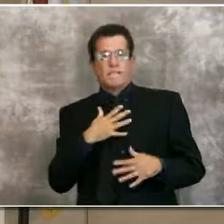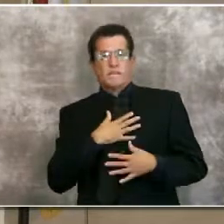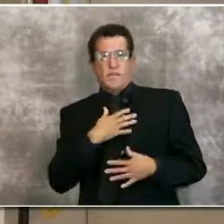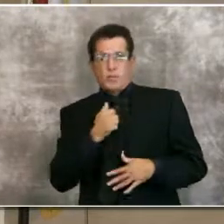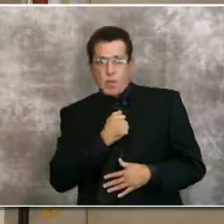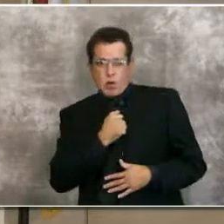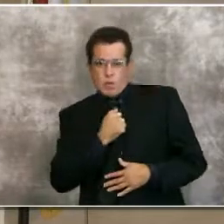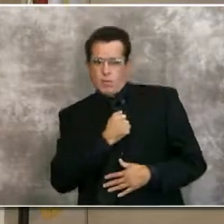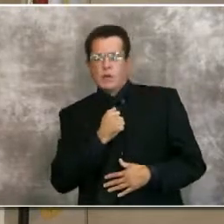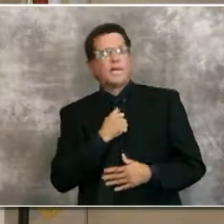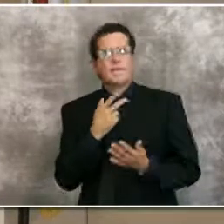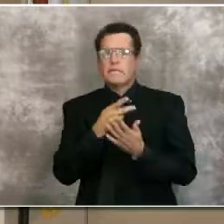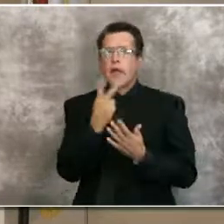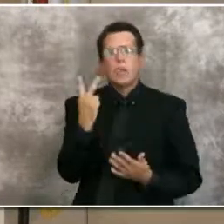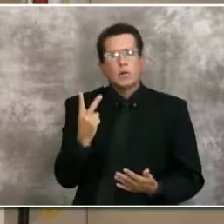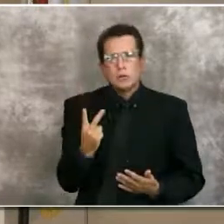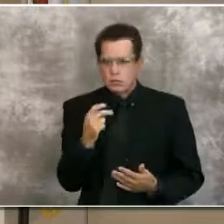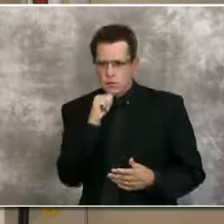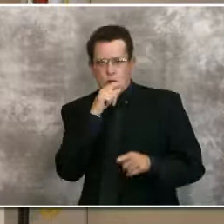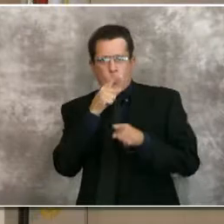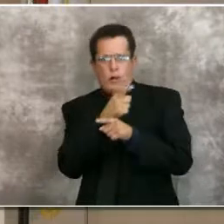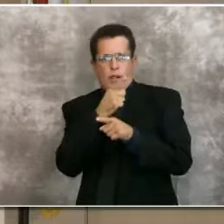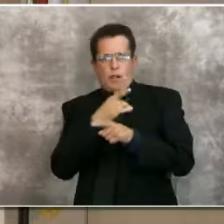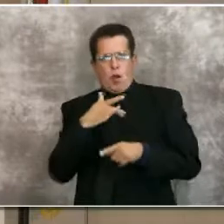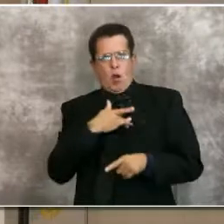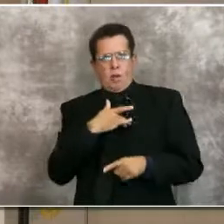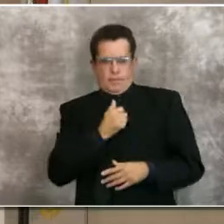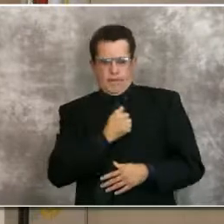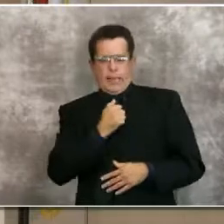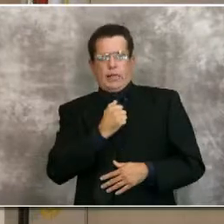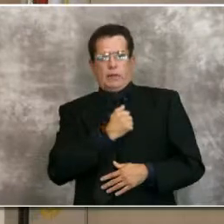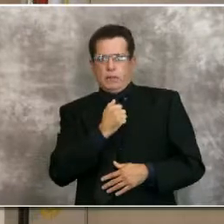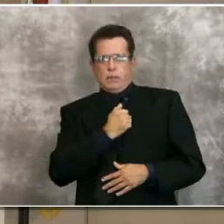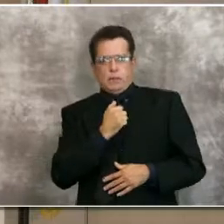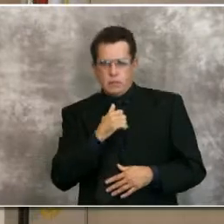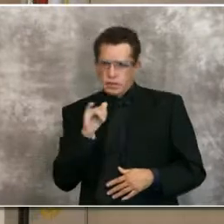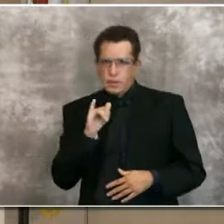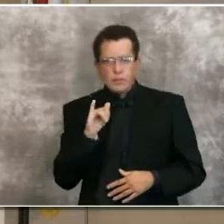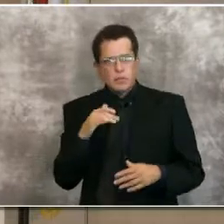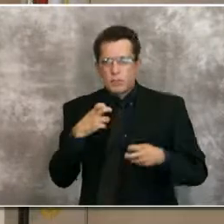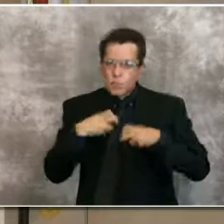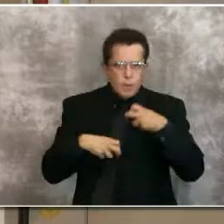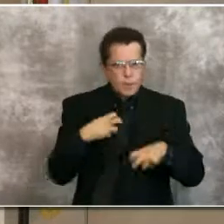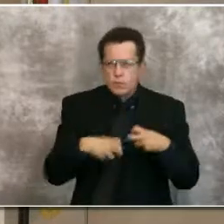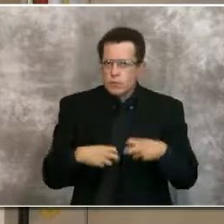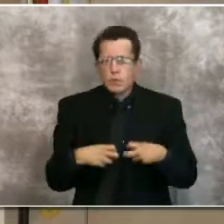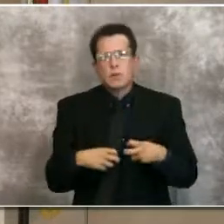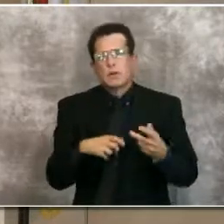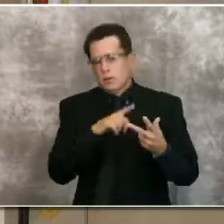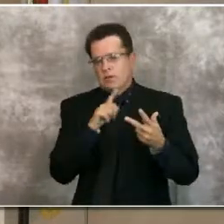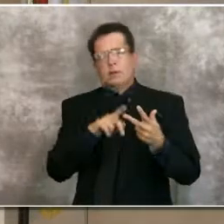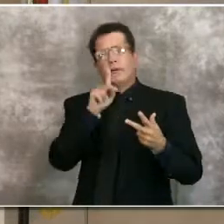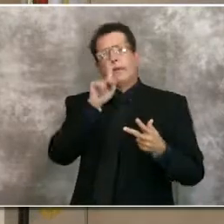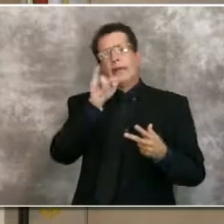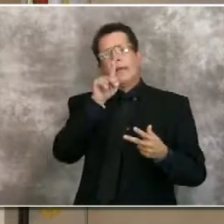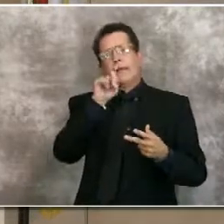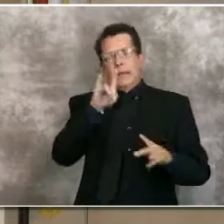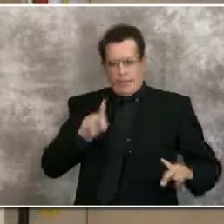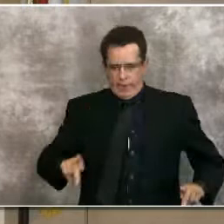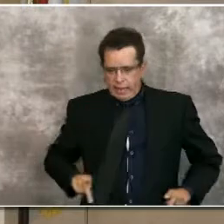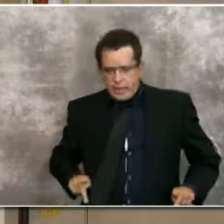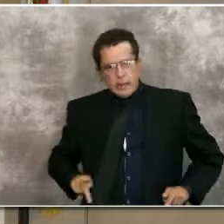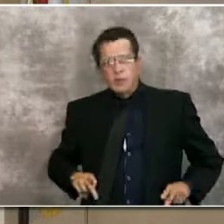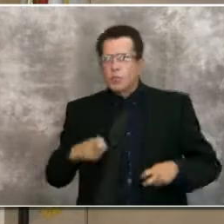in terms of heart failure and irregular heart beating. We know that there are complications with the kidneys,